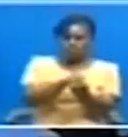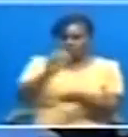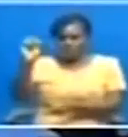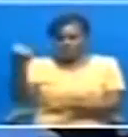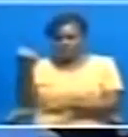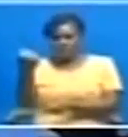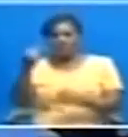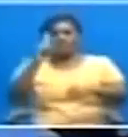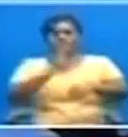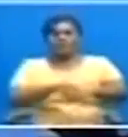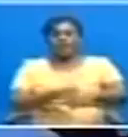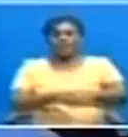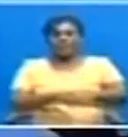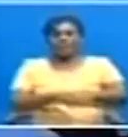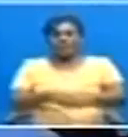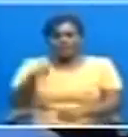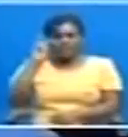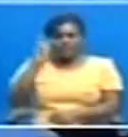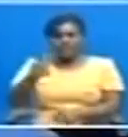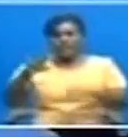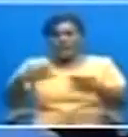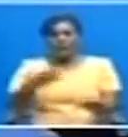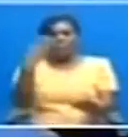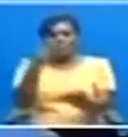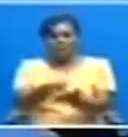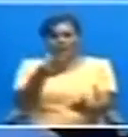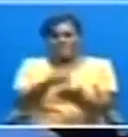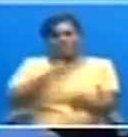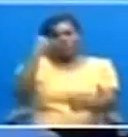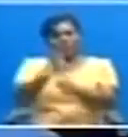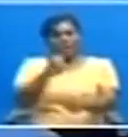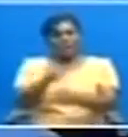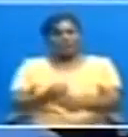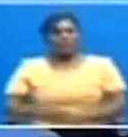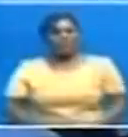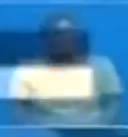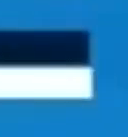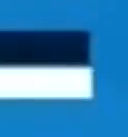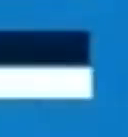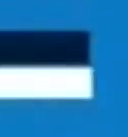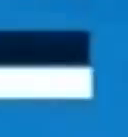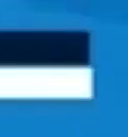fifth session this week. Let's now take a look at how the markets did perform.